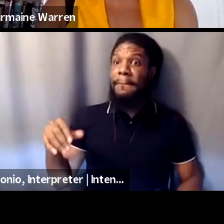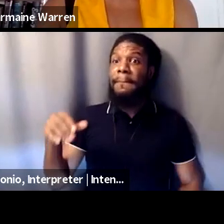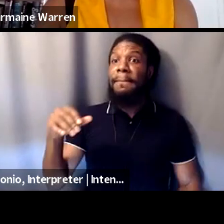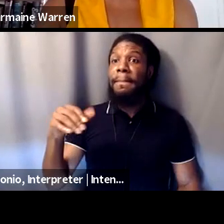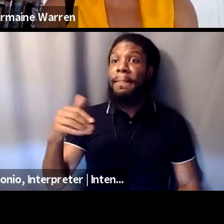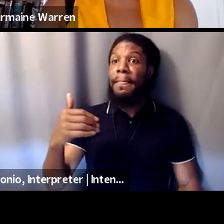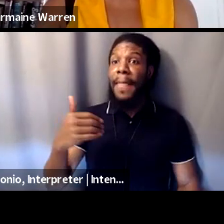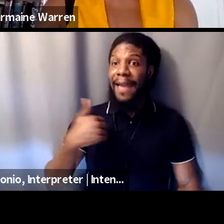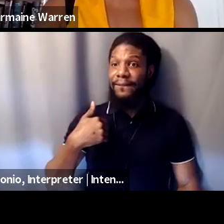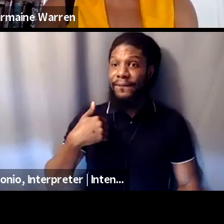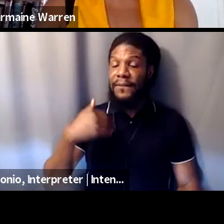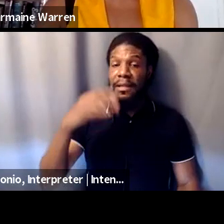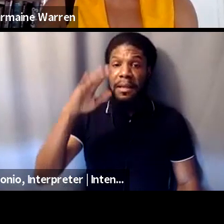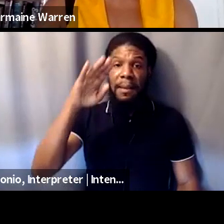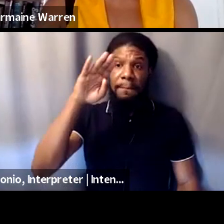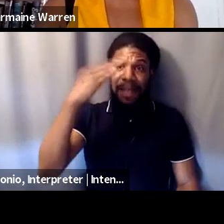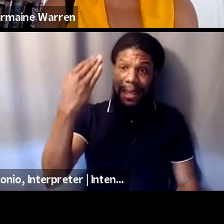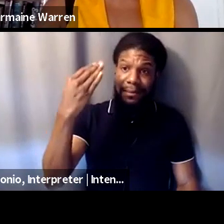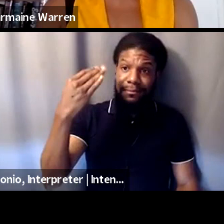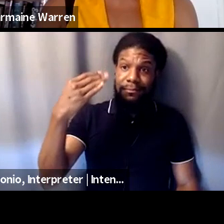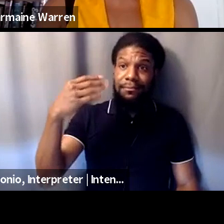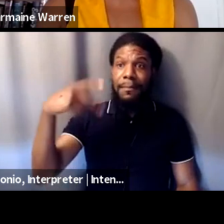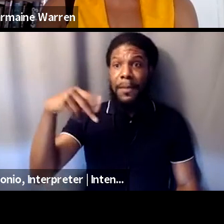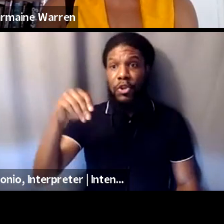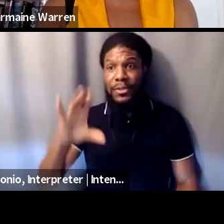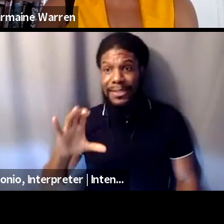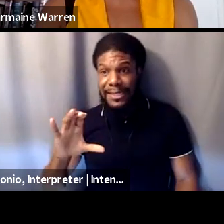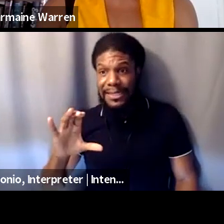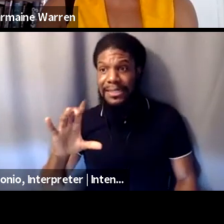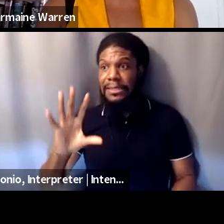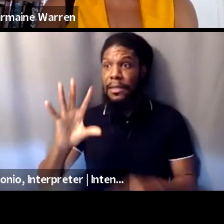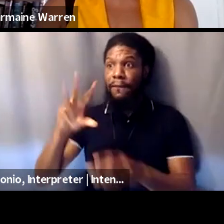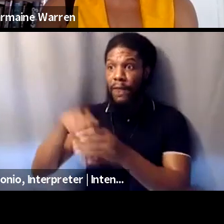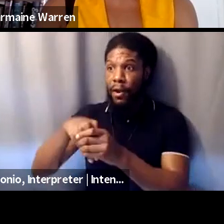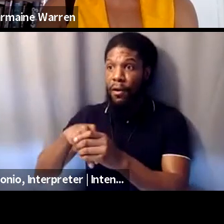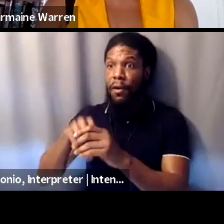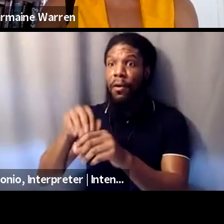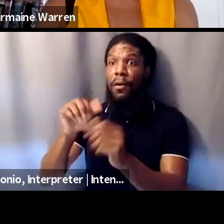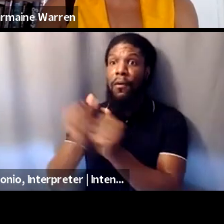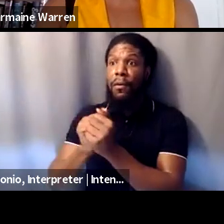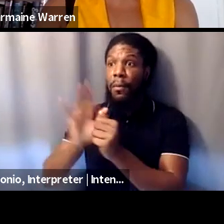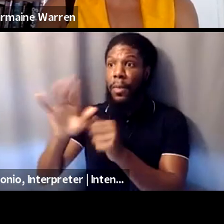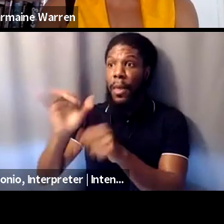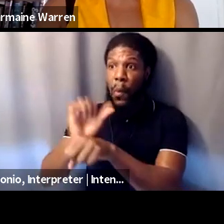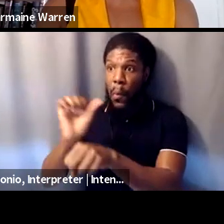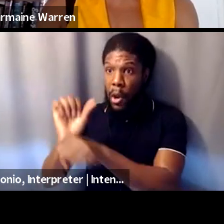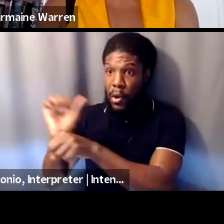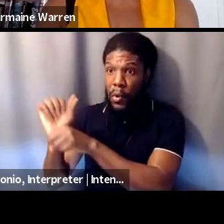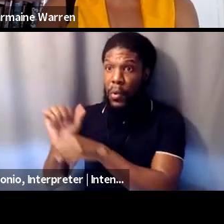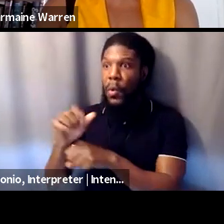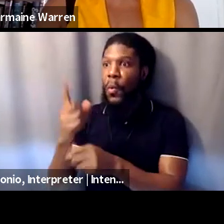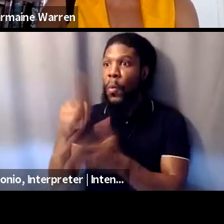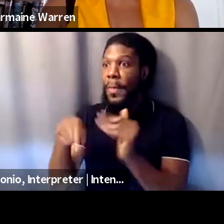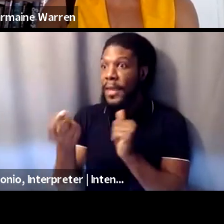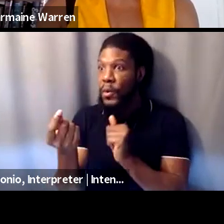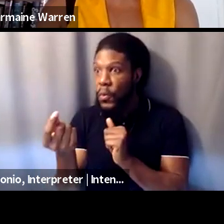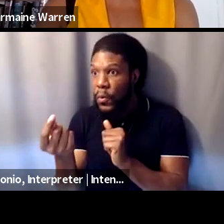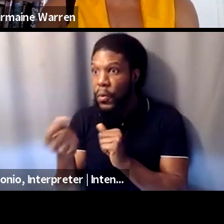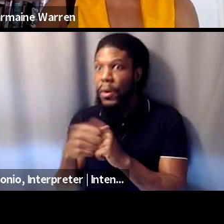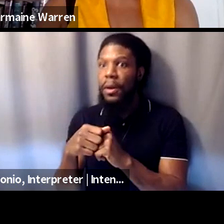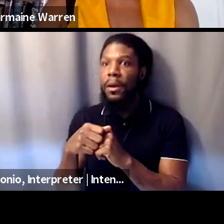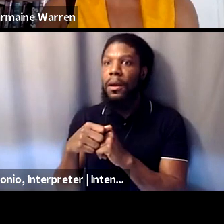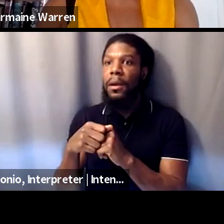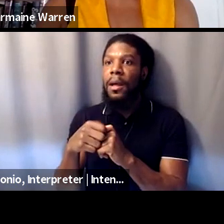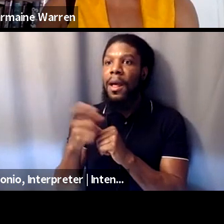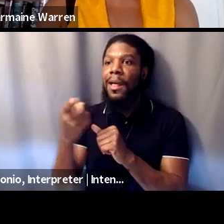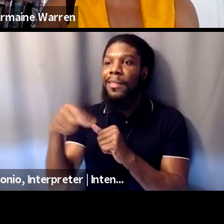or Indigenous figure in any of the paintings or sculptures or anything what they have, they just deleted the sentences that referred to